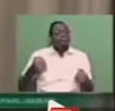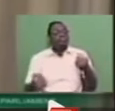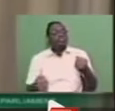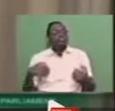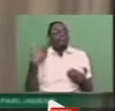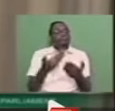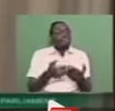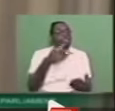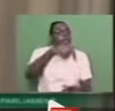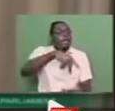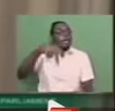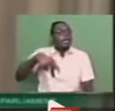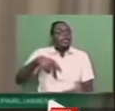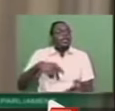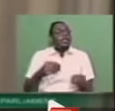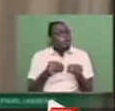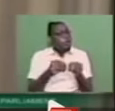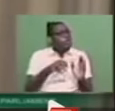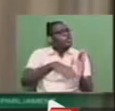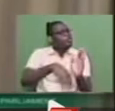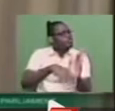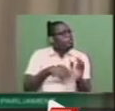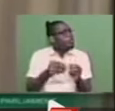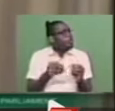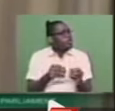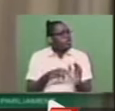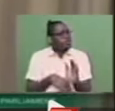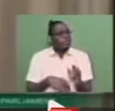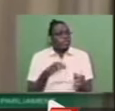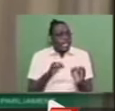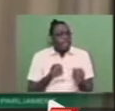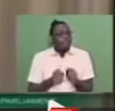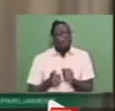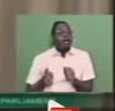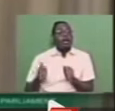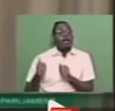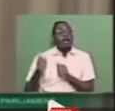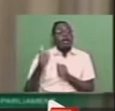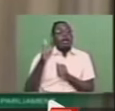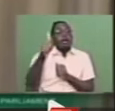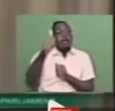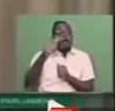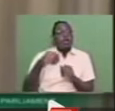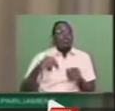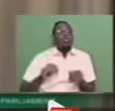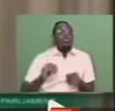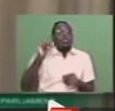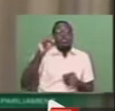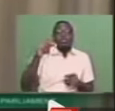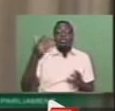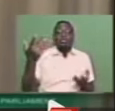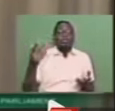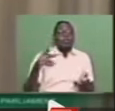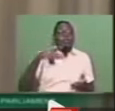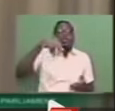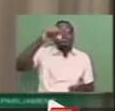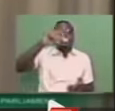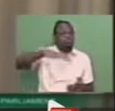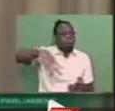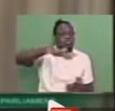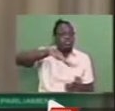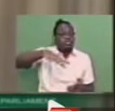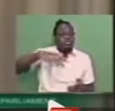gas station that is situated further away. So this we can then look at is that persons on the East Coast, deep